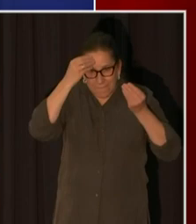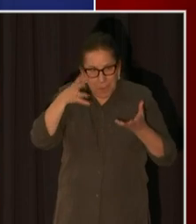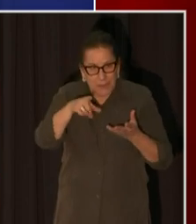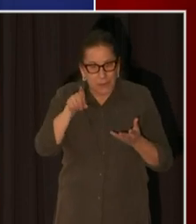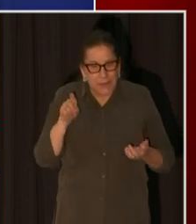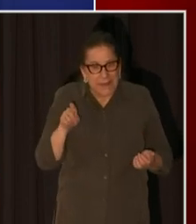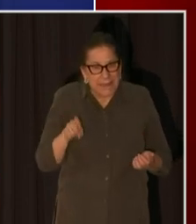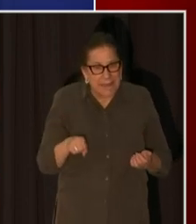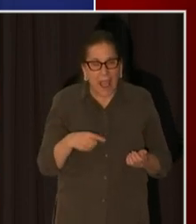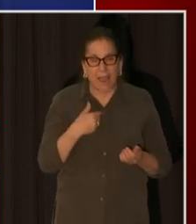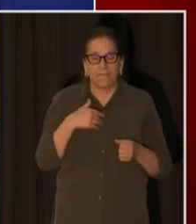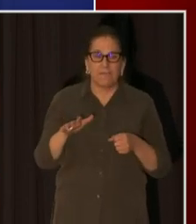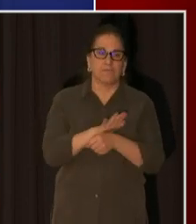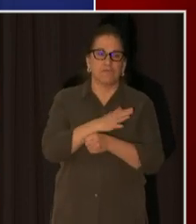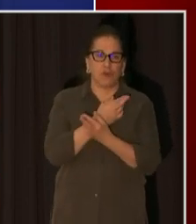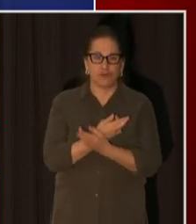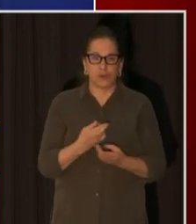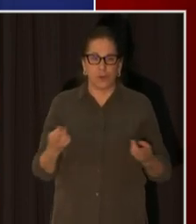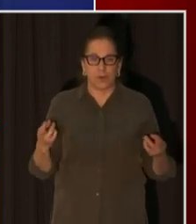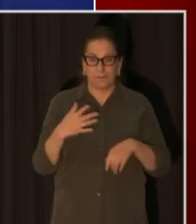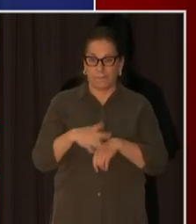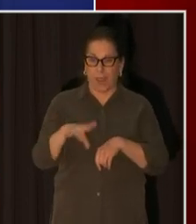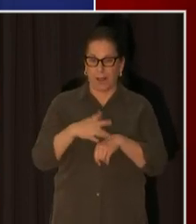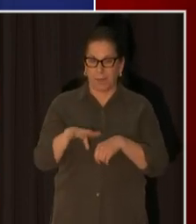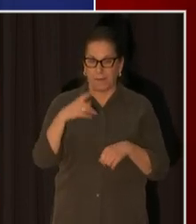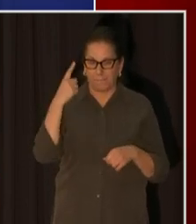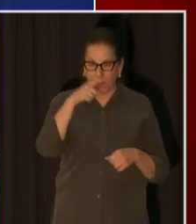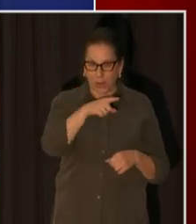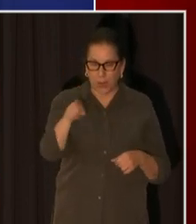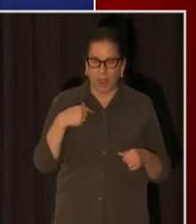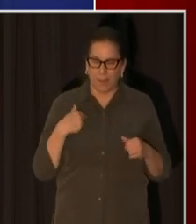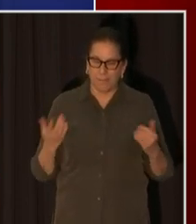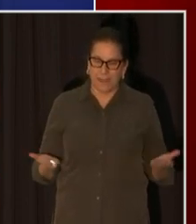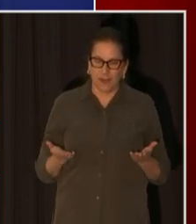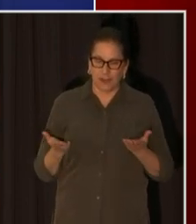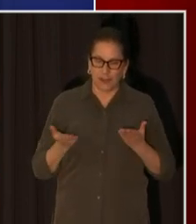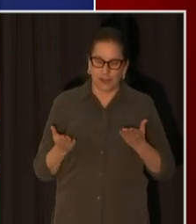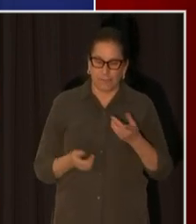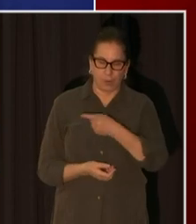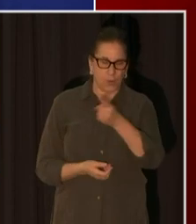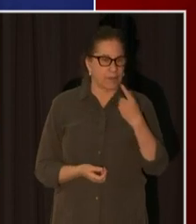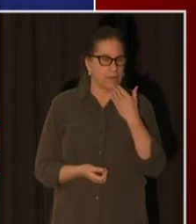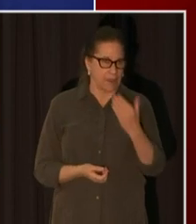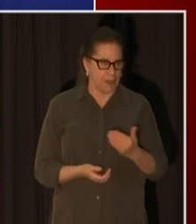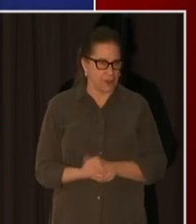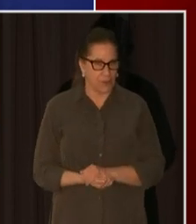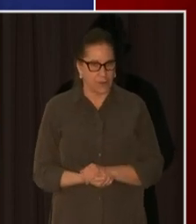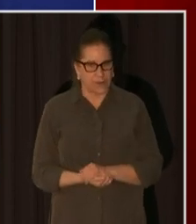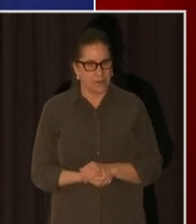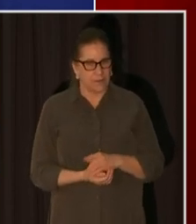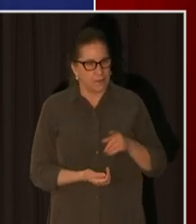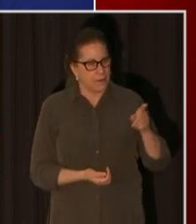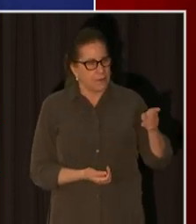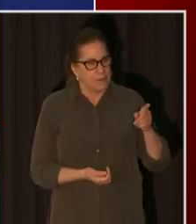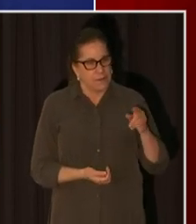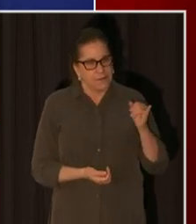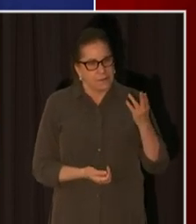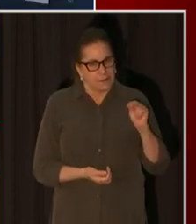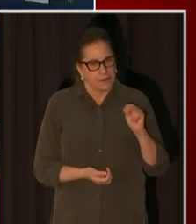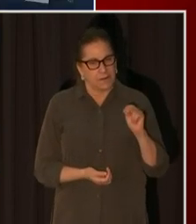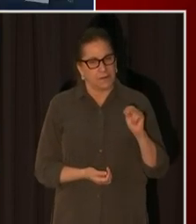And so we launched a workshop series as well as a online module for residents to